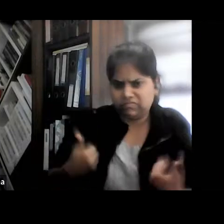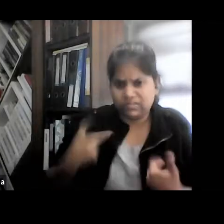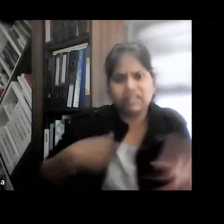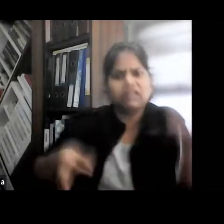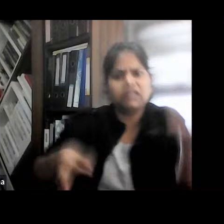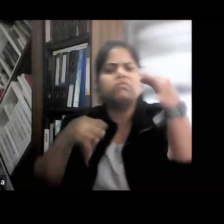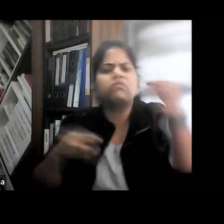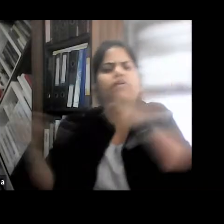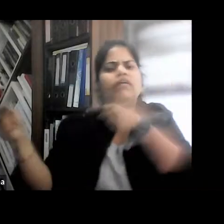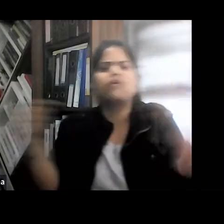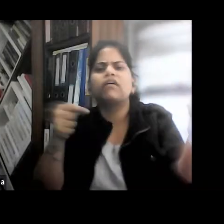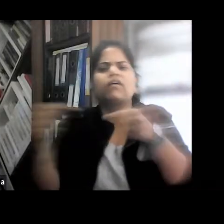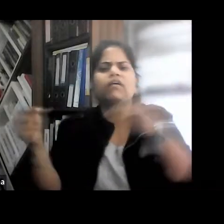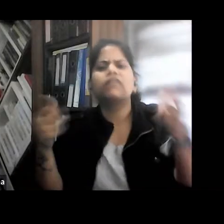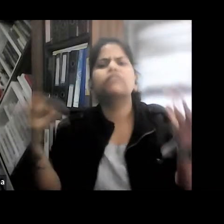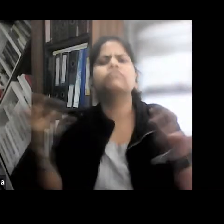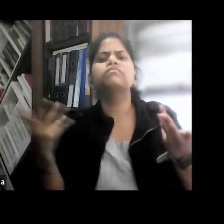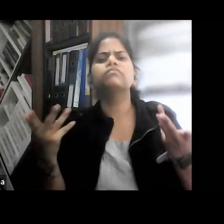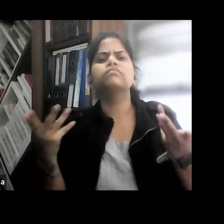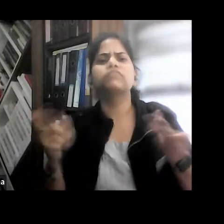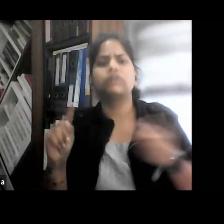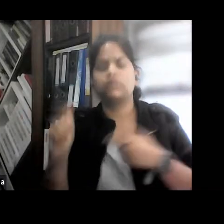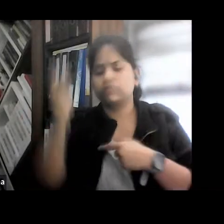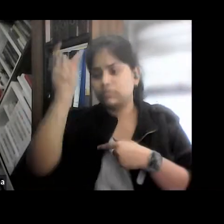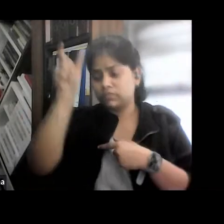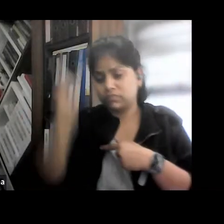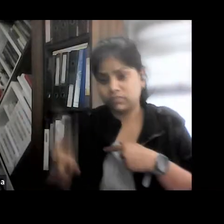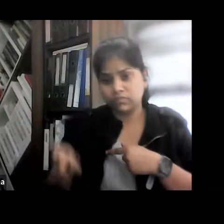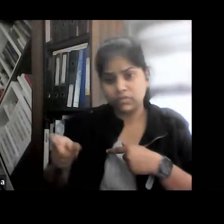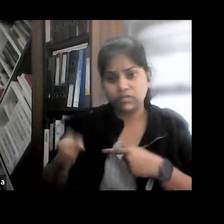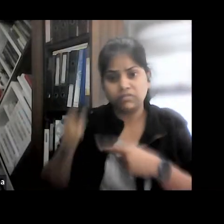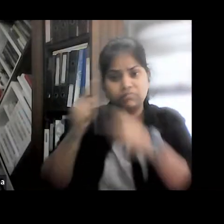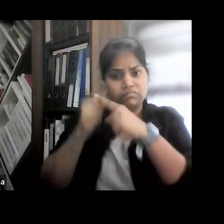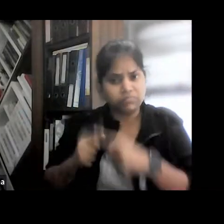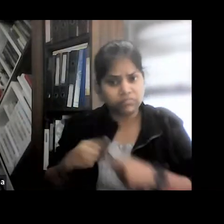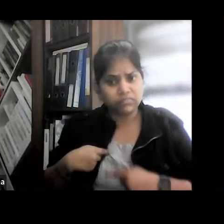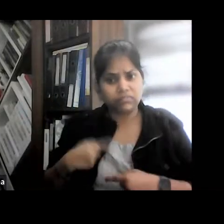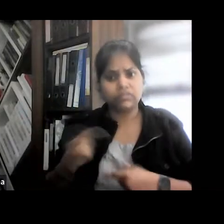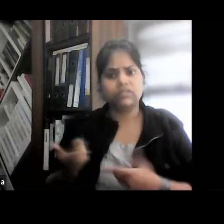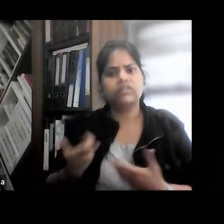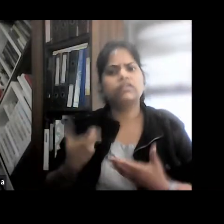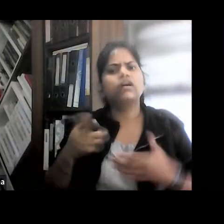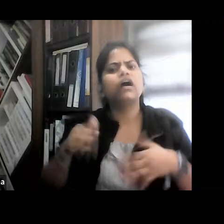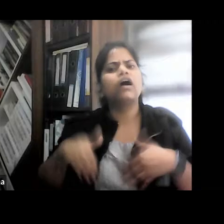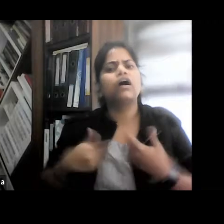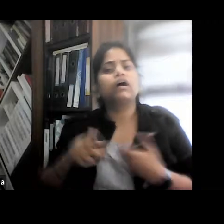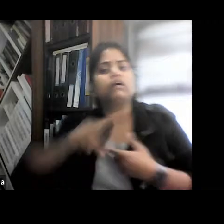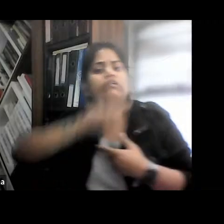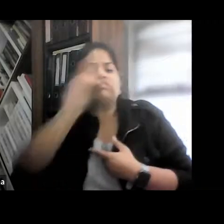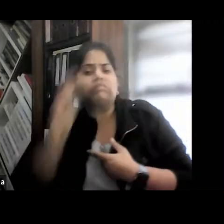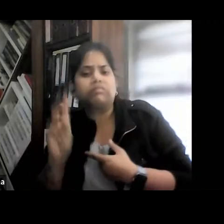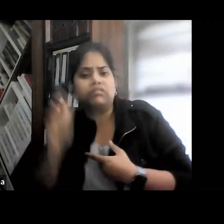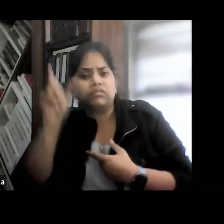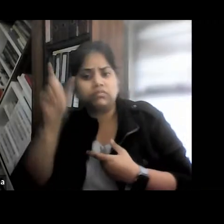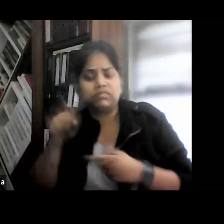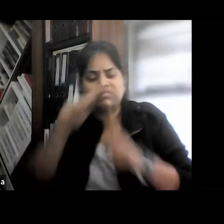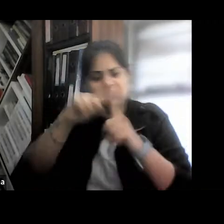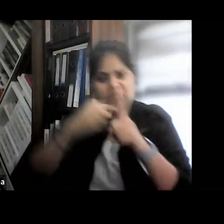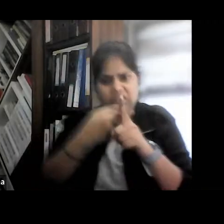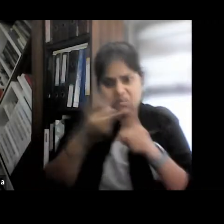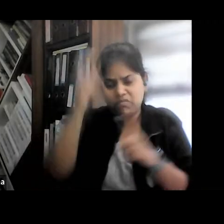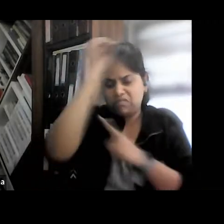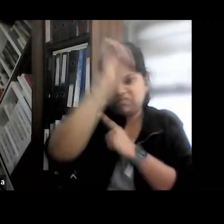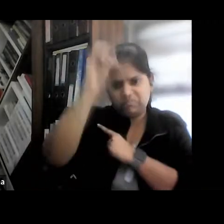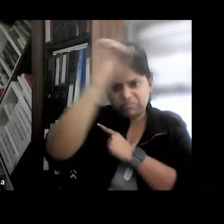radical potential of such first-person narratives as antidote to third-person expert opinions on disability that